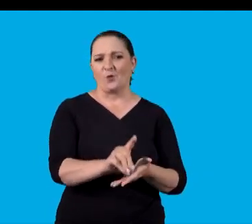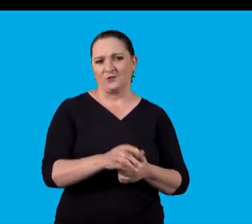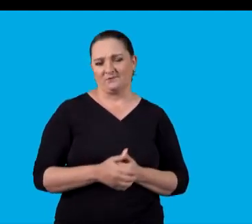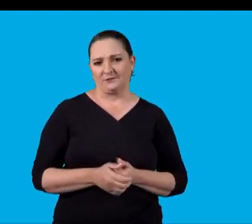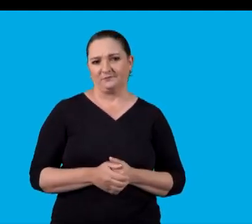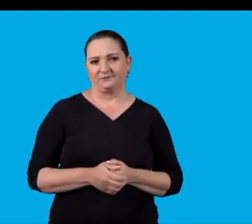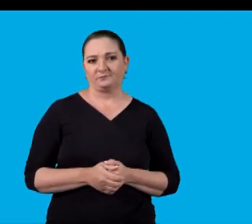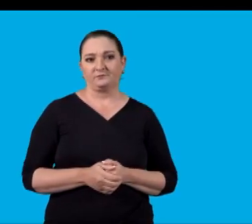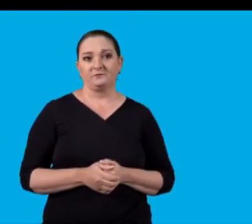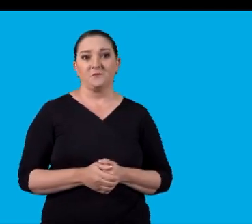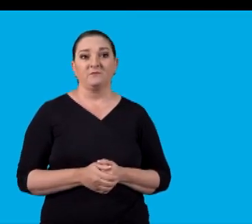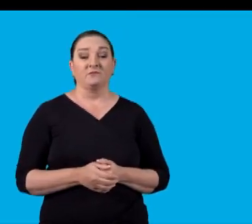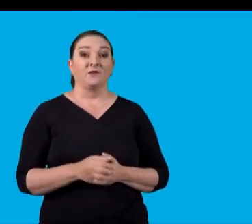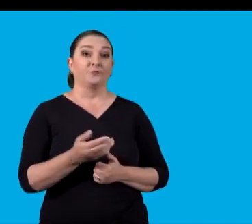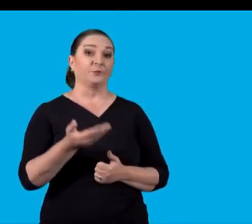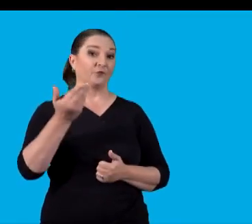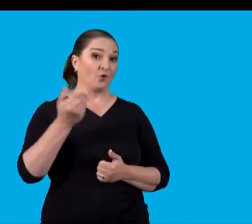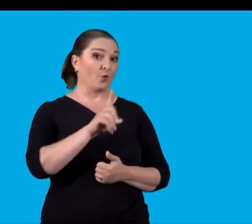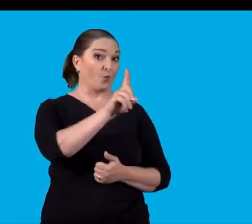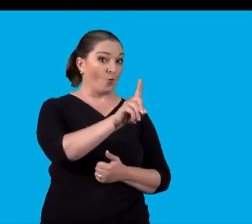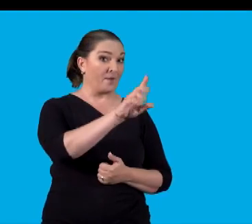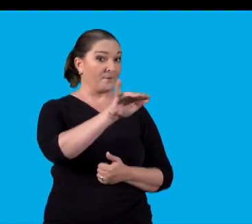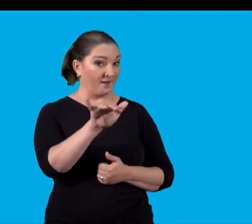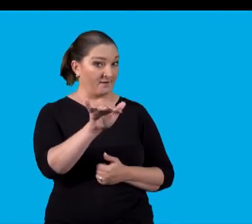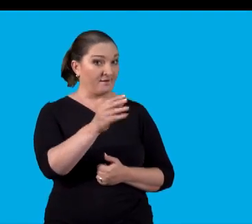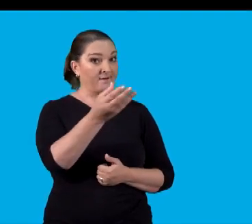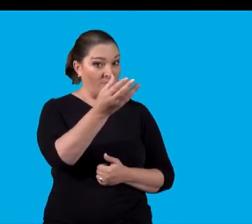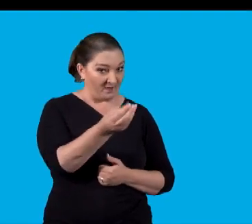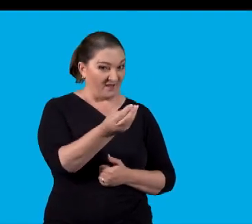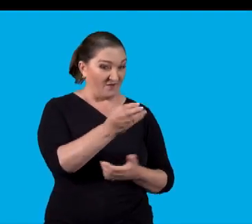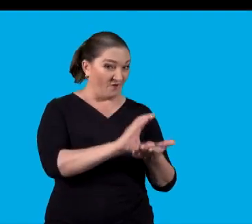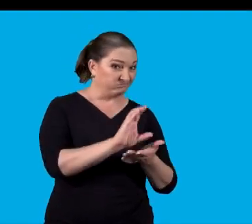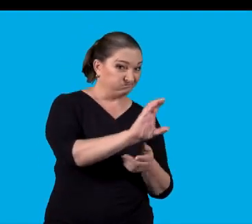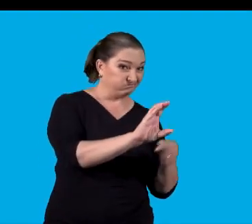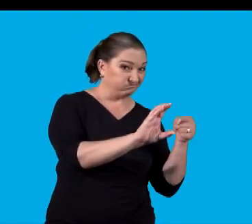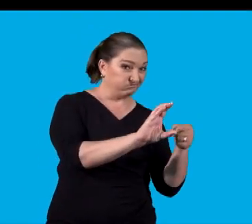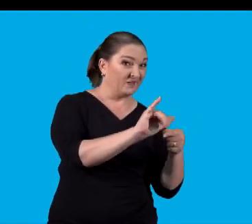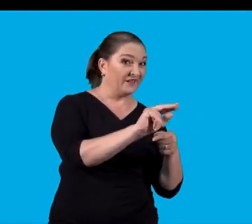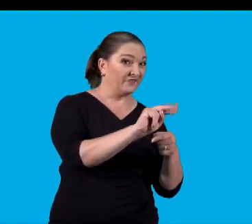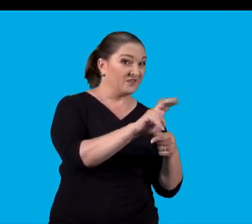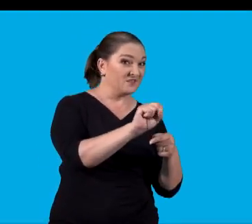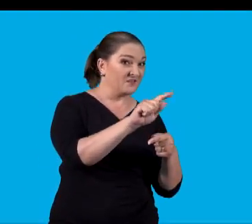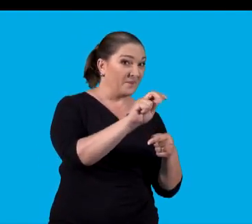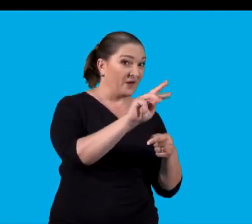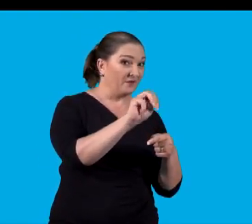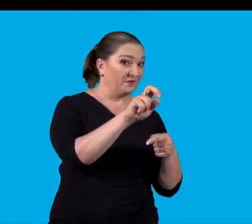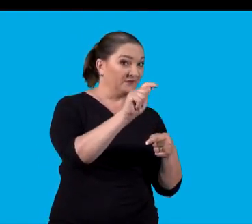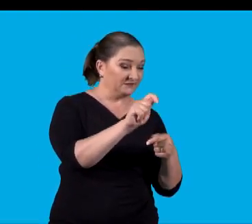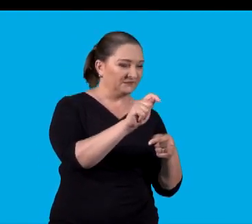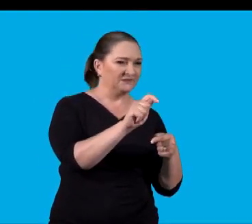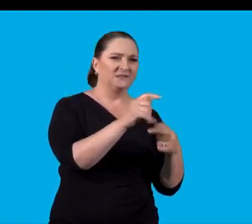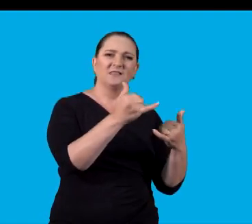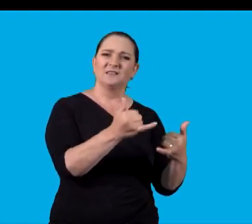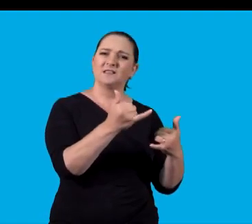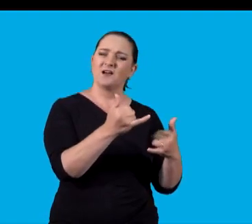deposit, change in investments. In this case, we had 1 million rands worth of an investment, but at the